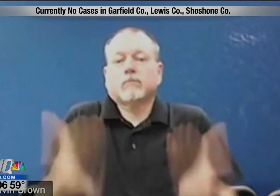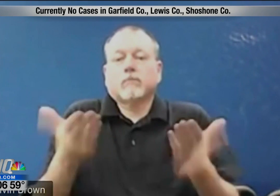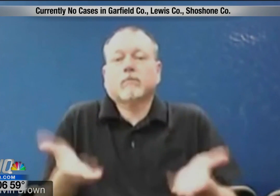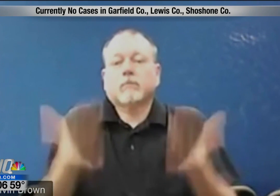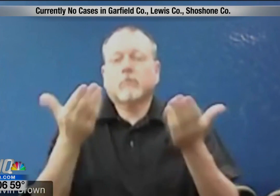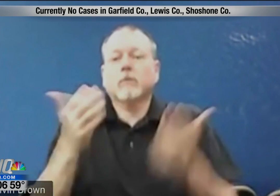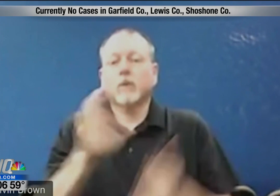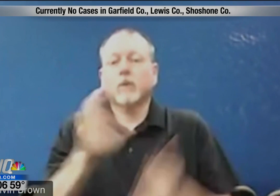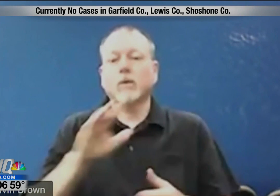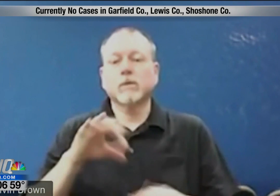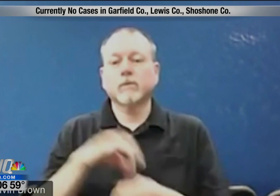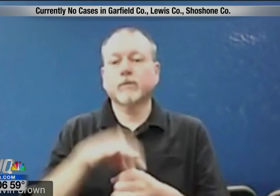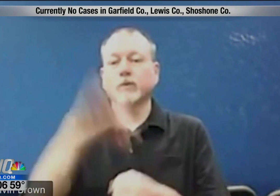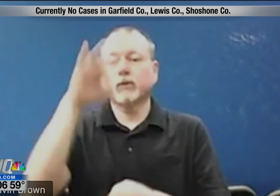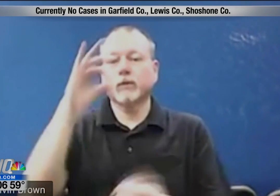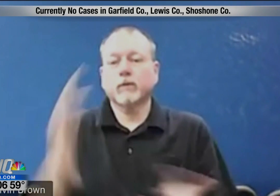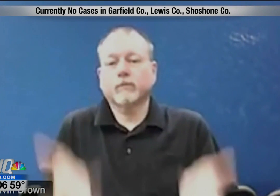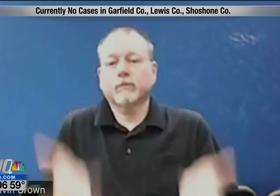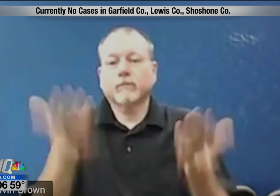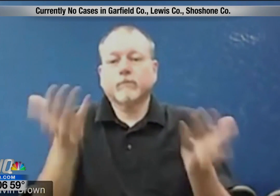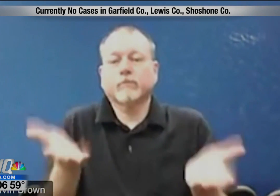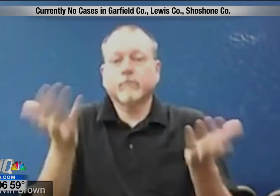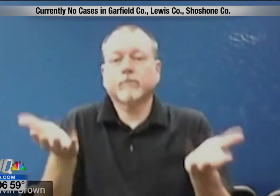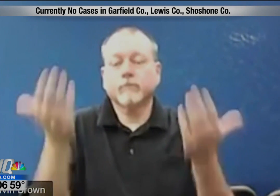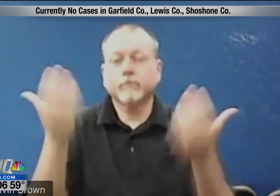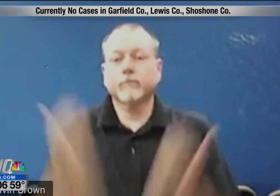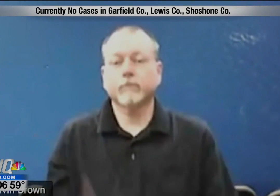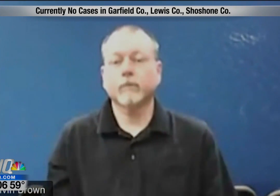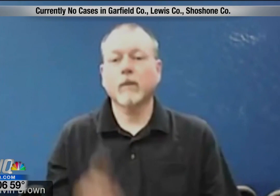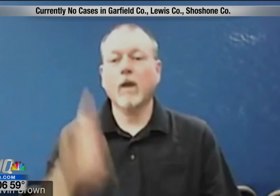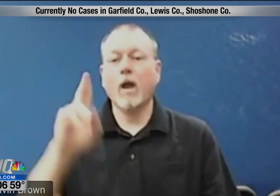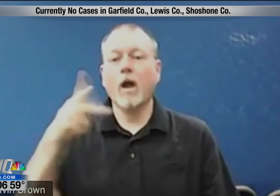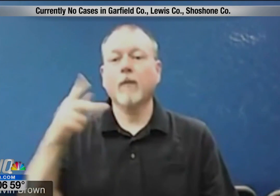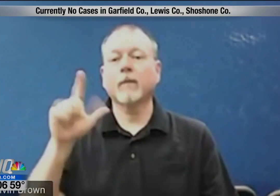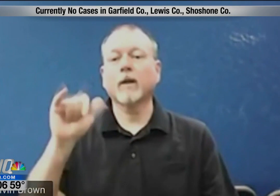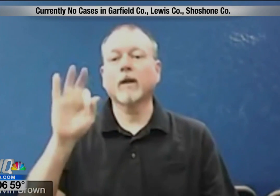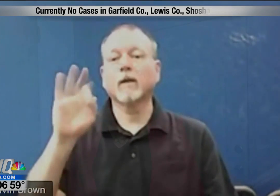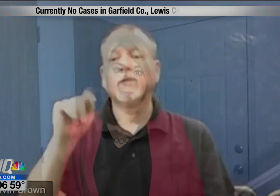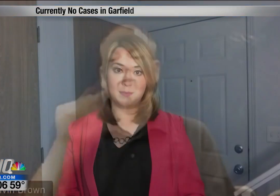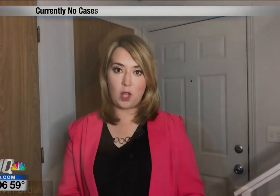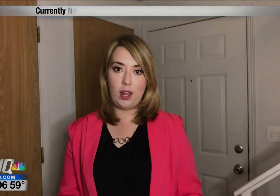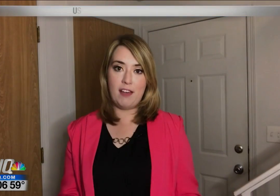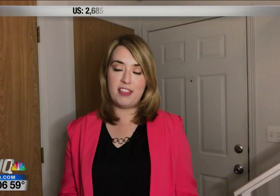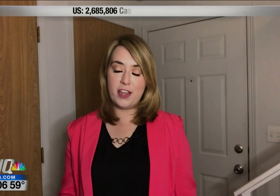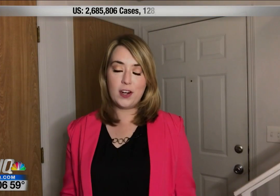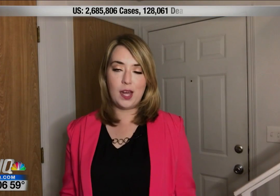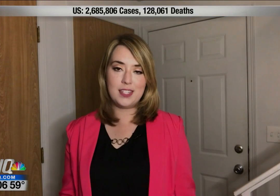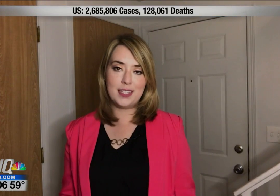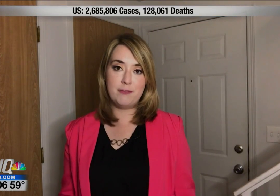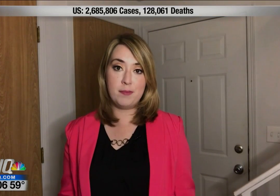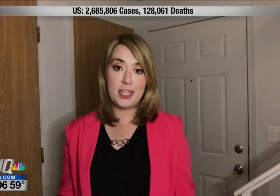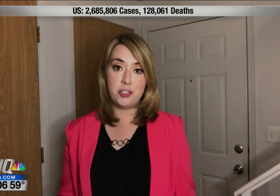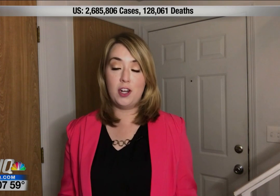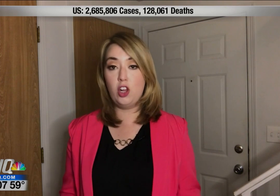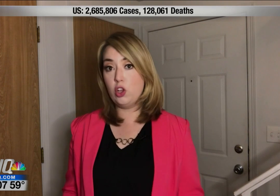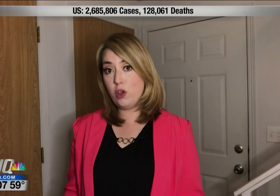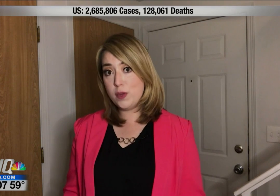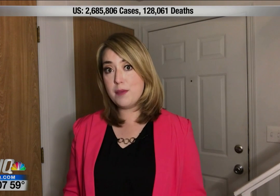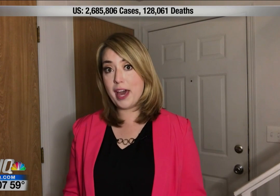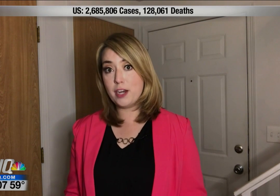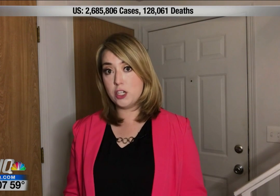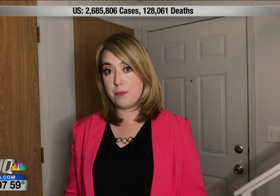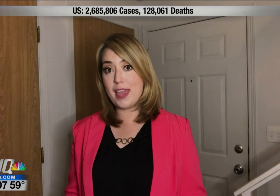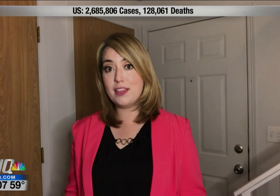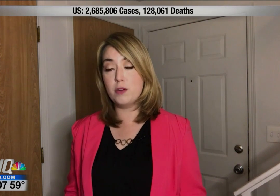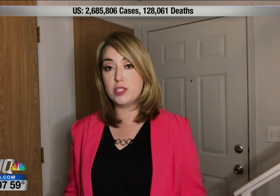call. We're here to help. We're here to raise their spirits. I'll have their contact information